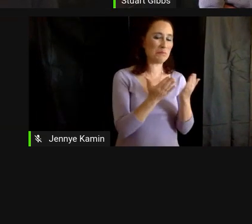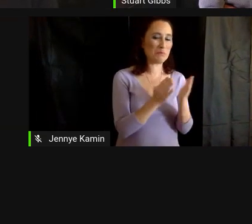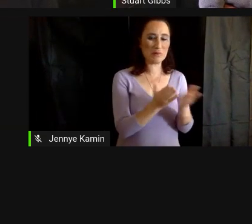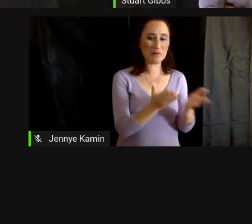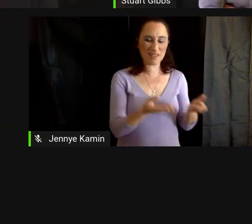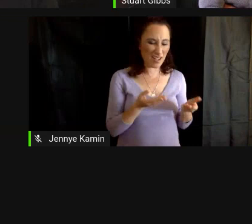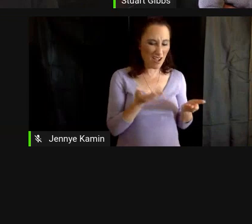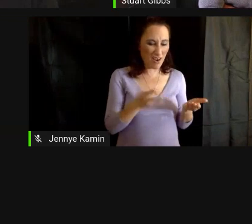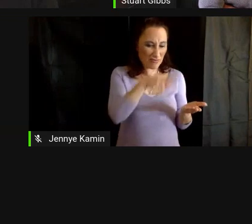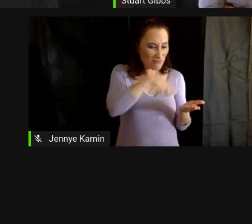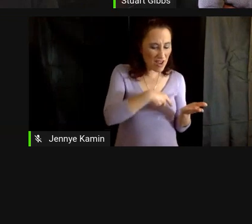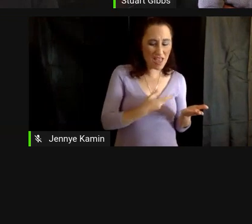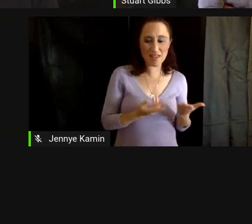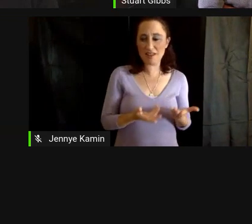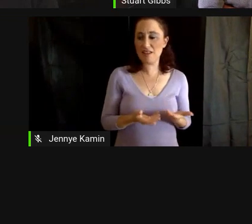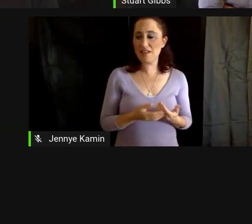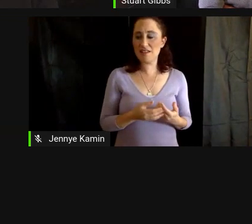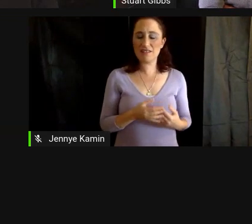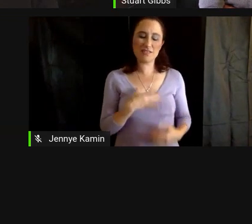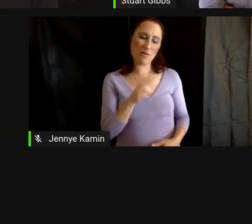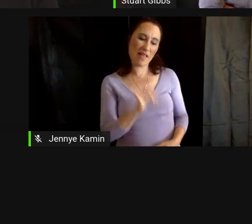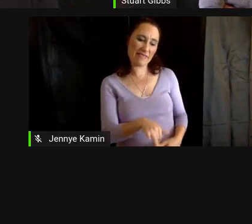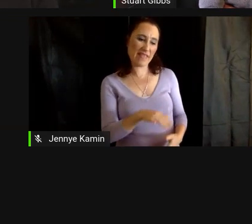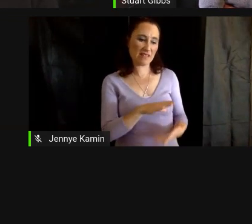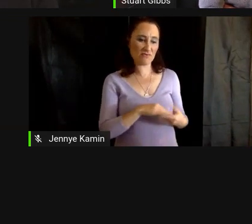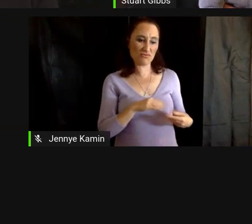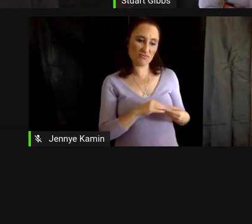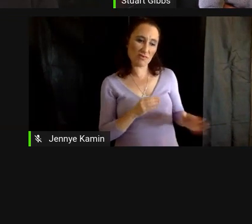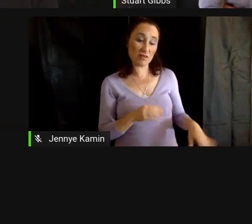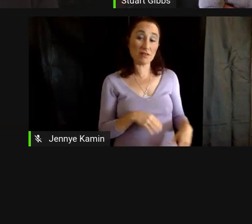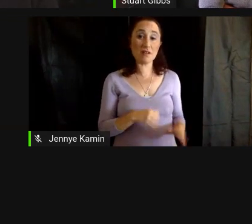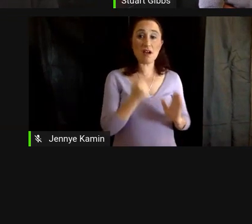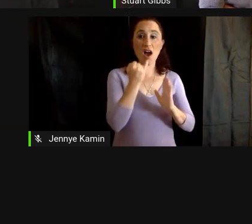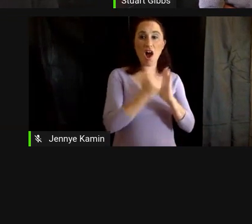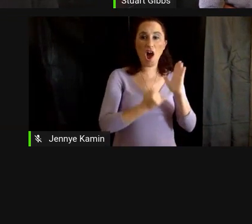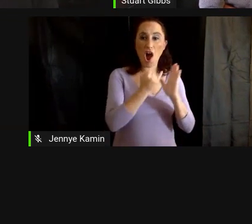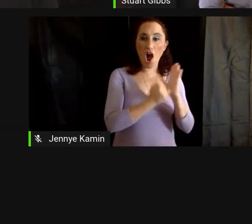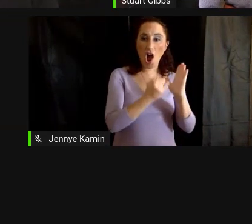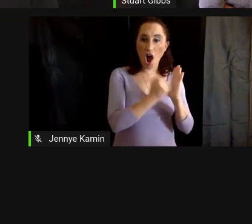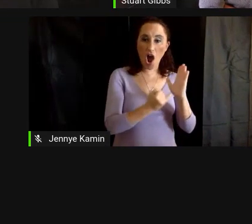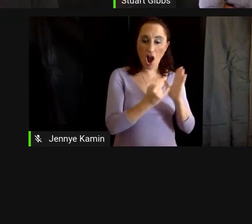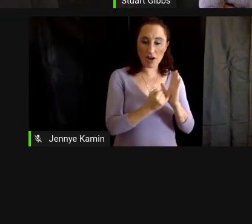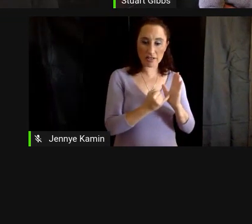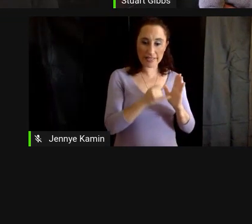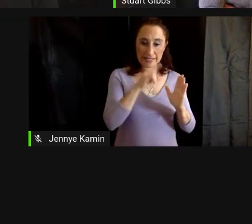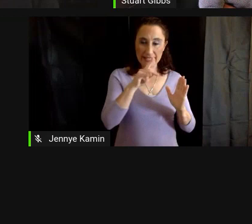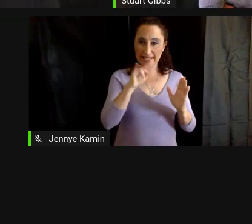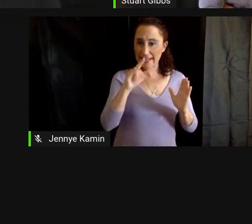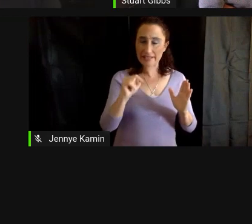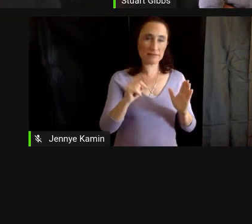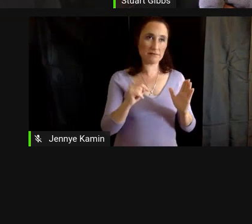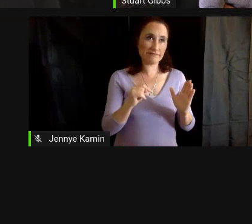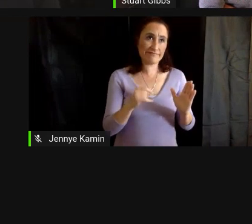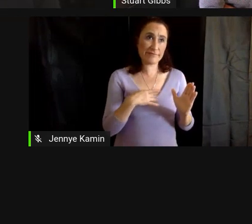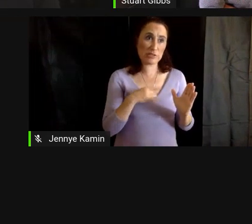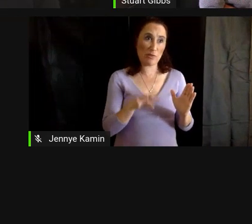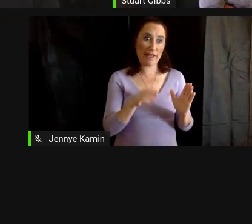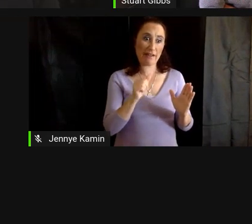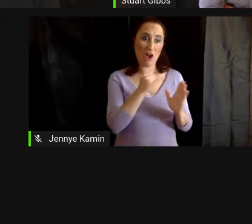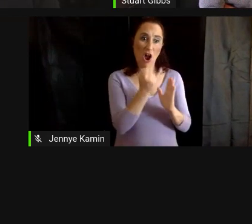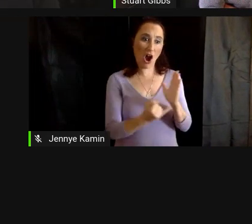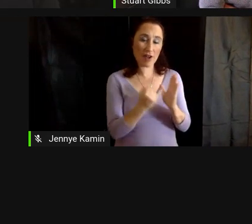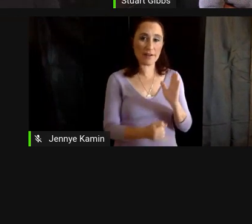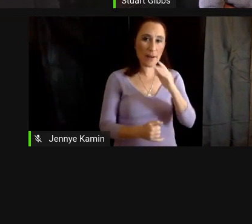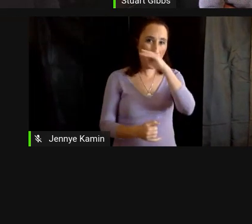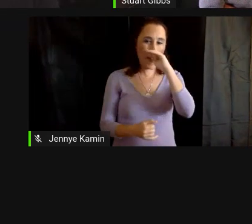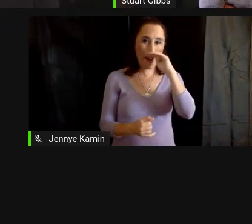already read or doesn't really like, or an art set when she's not really that into art, or I don't know, what are other some presents that she wouldn't,